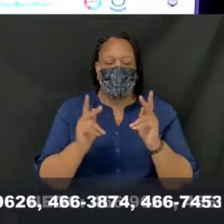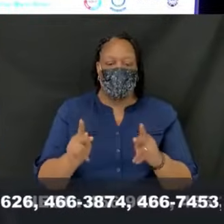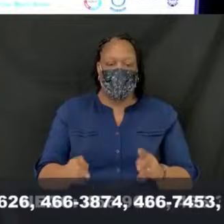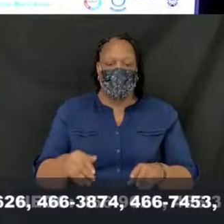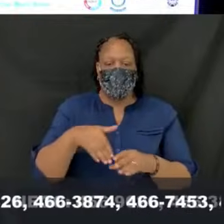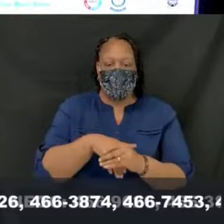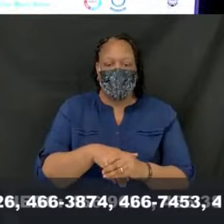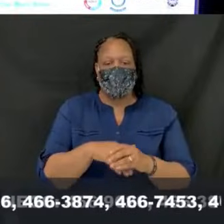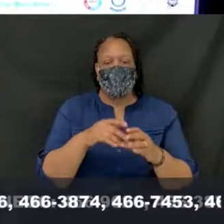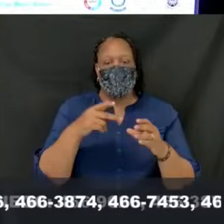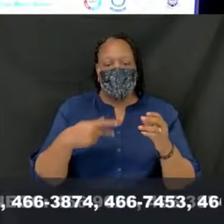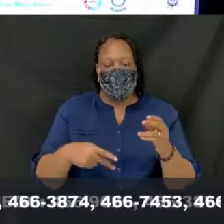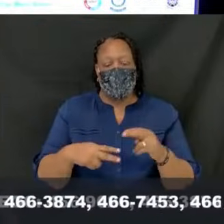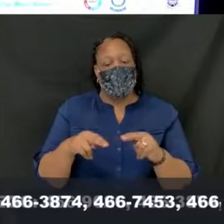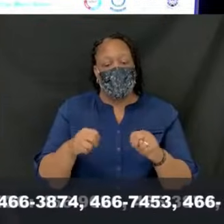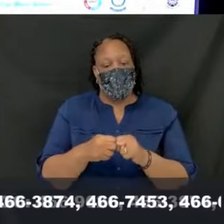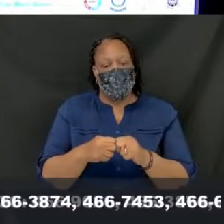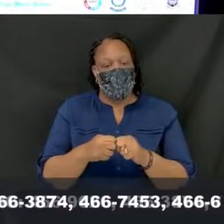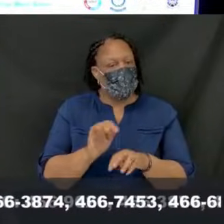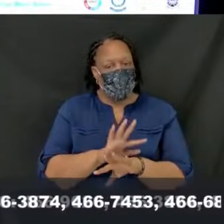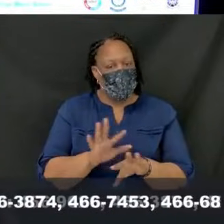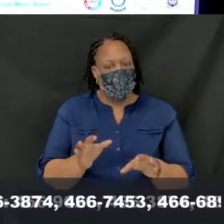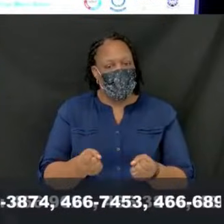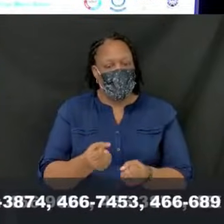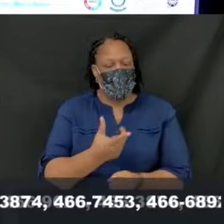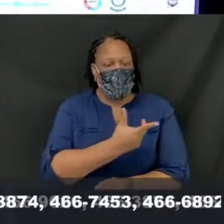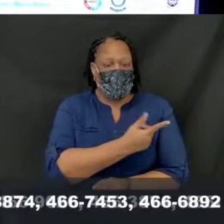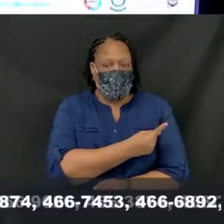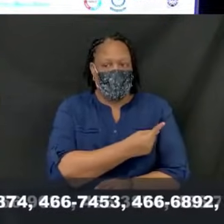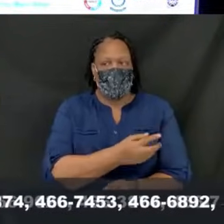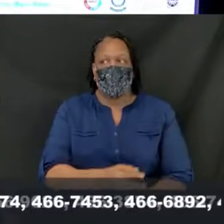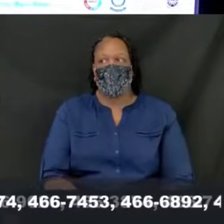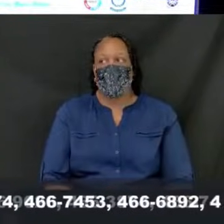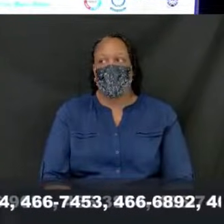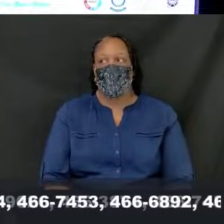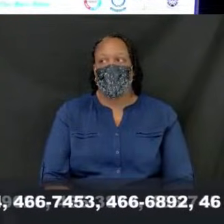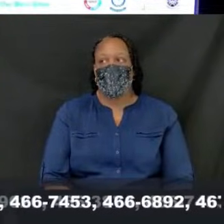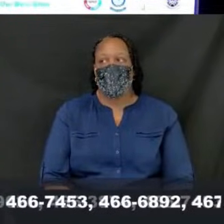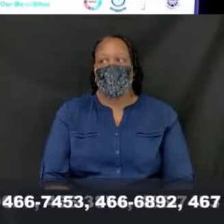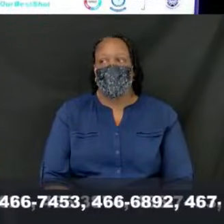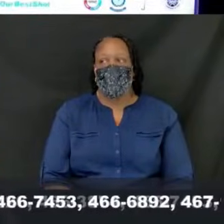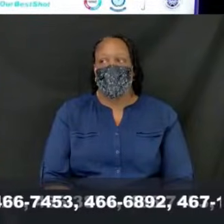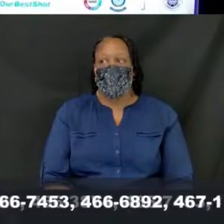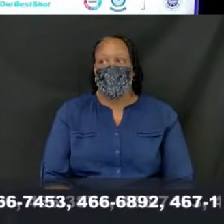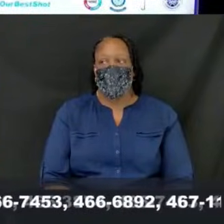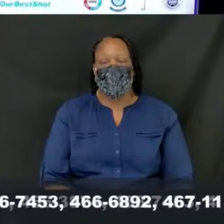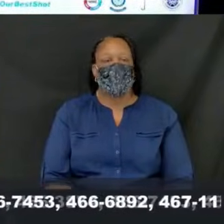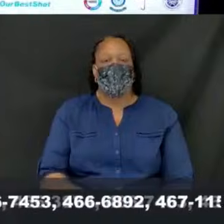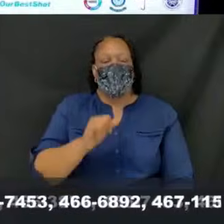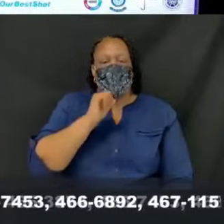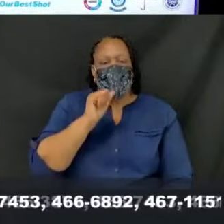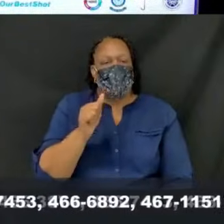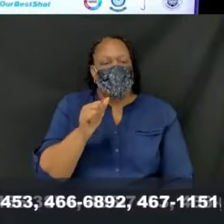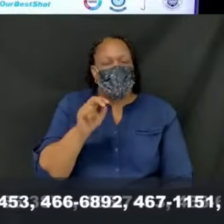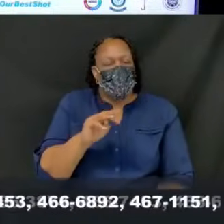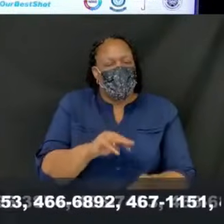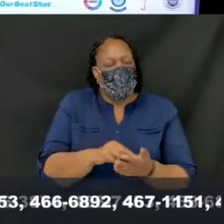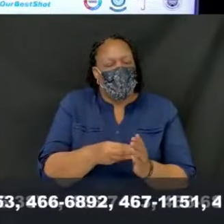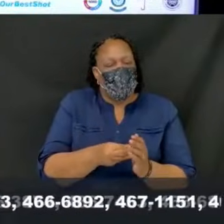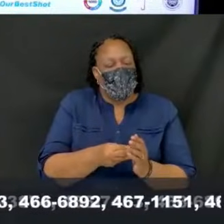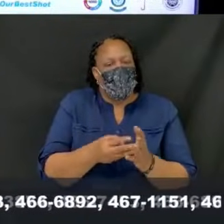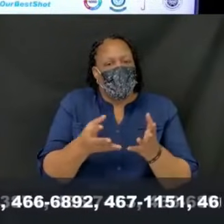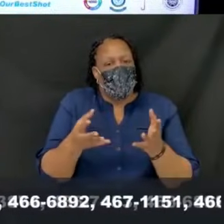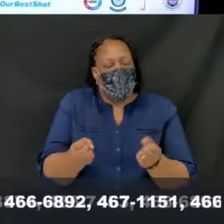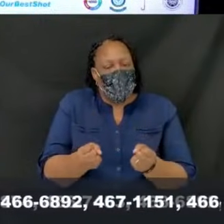Nevis who are vaccine hesitant. And to be fair to some of them, it's not that they don't mean to take a vaccine. It could be as a result